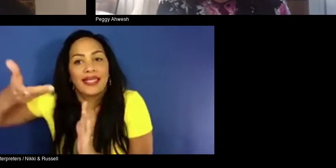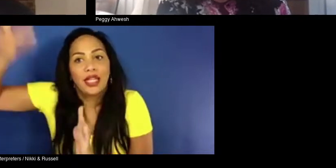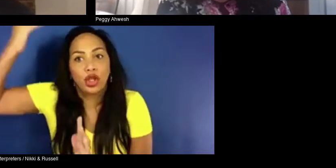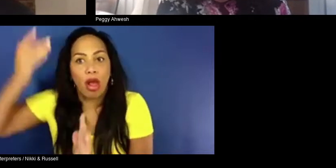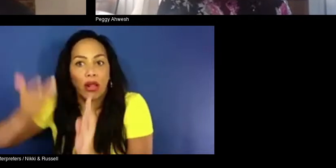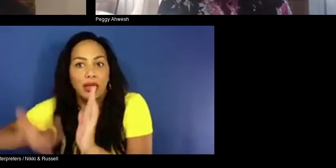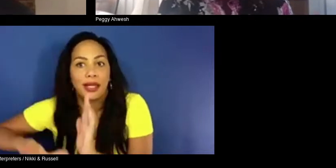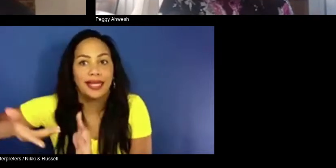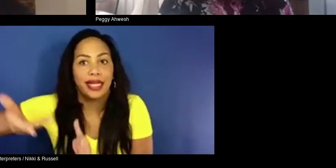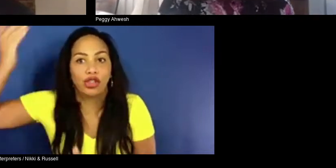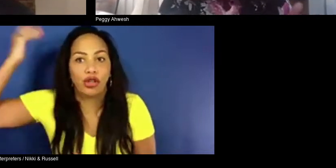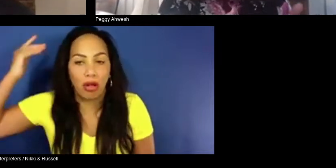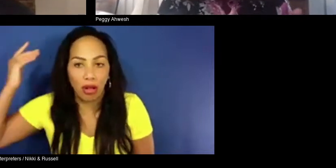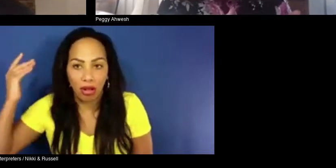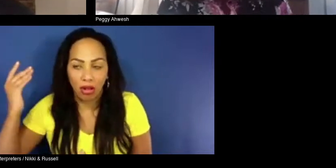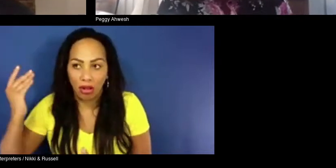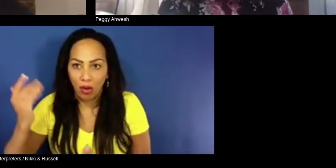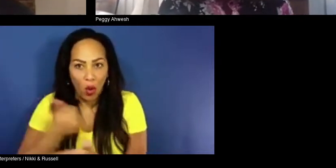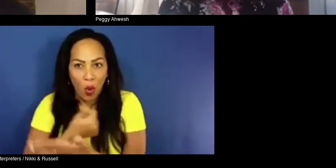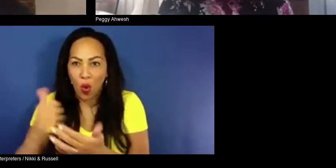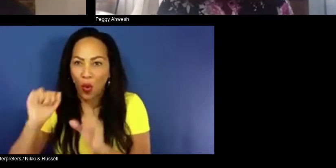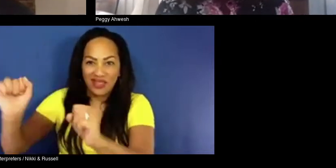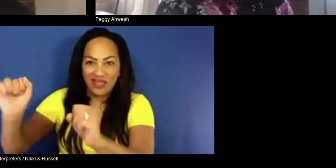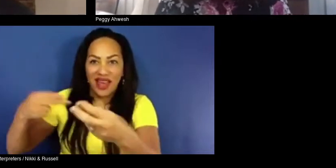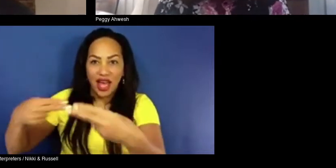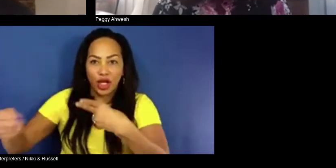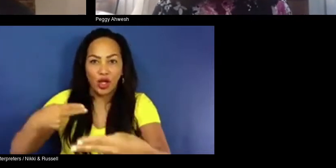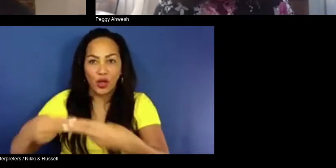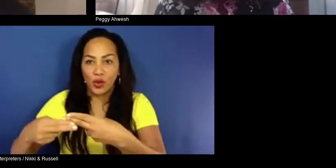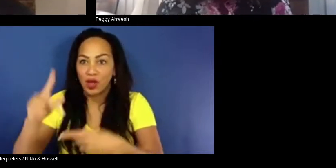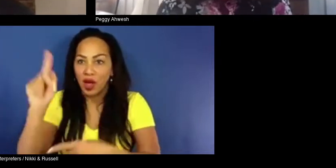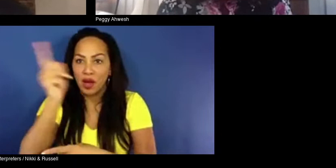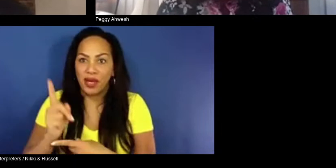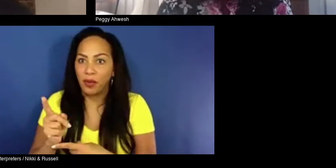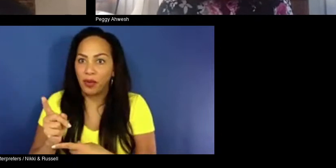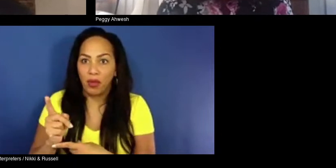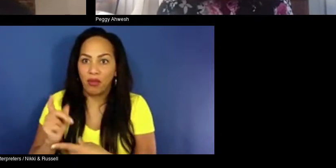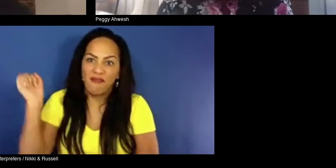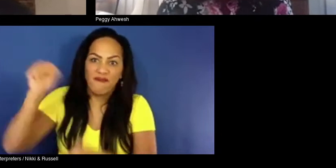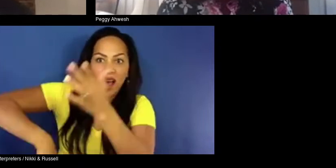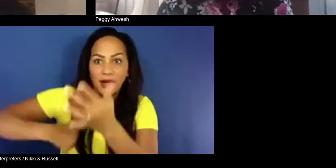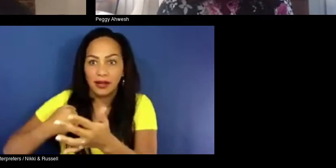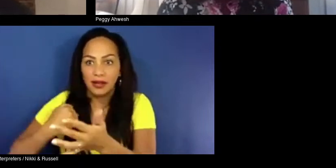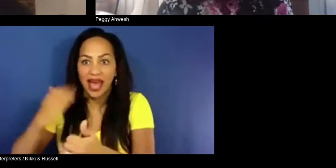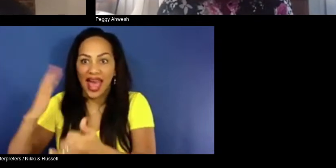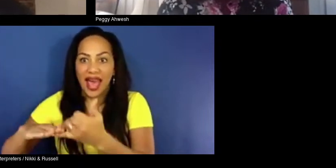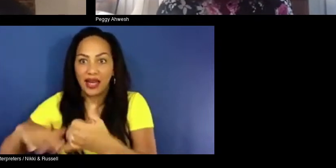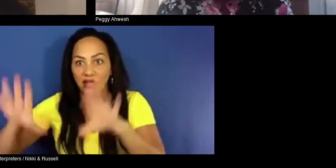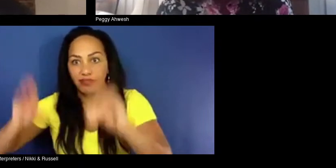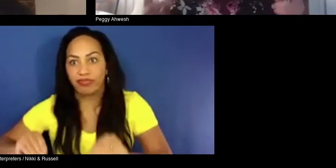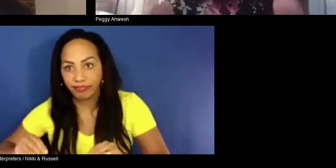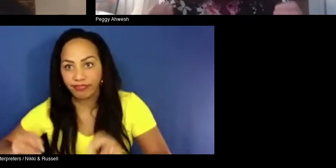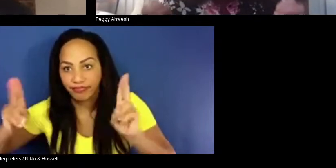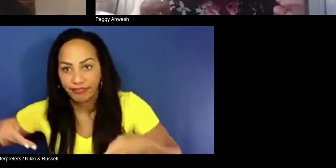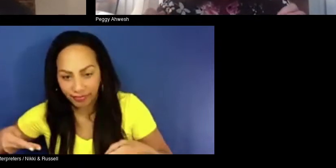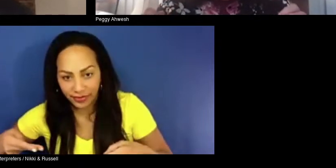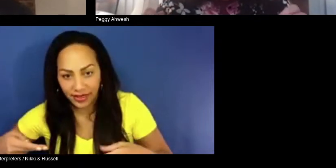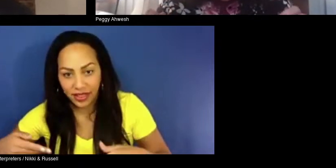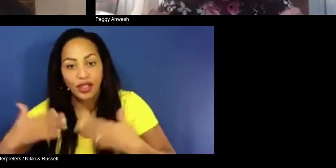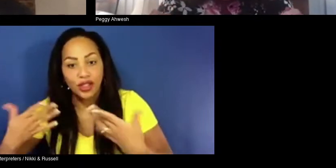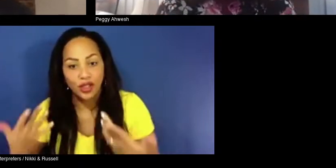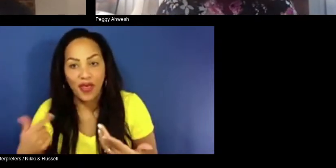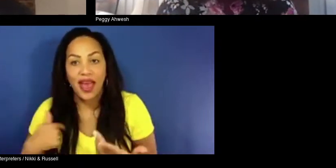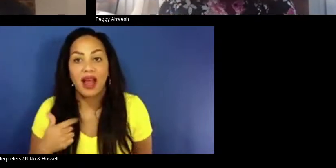ends and then somehow reviving it in the video for